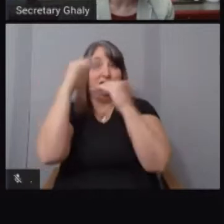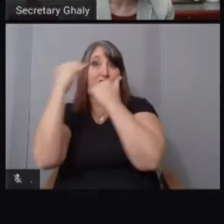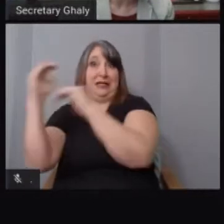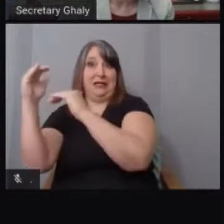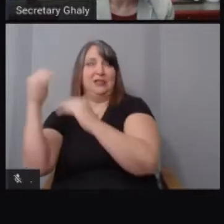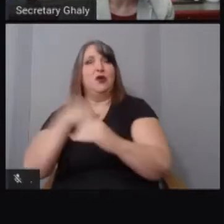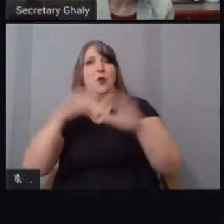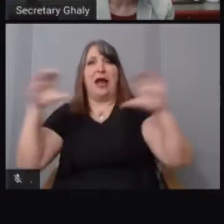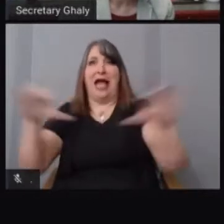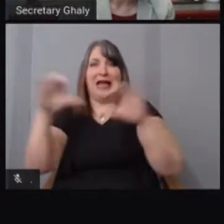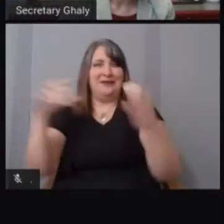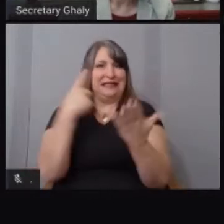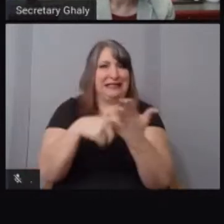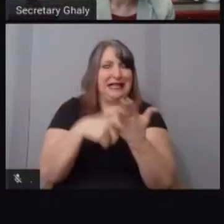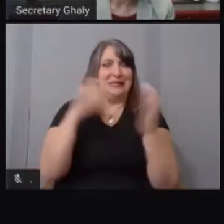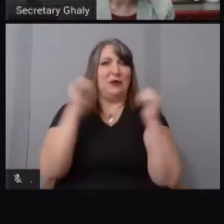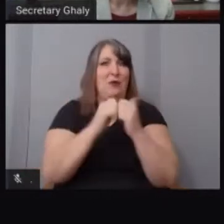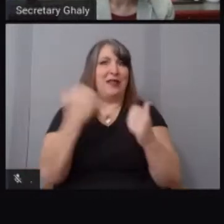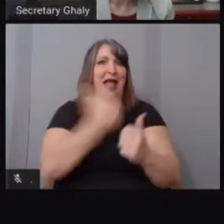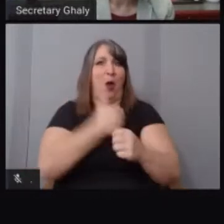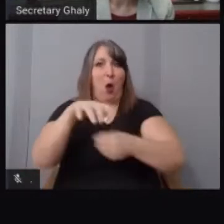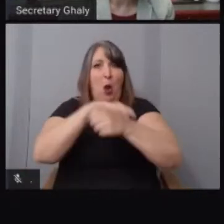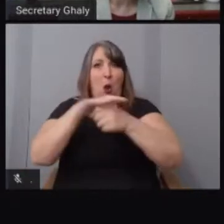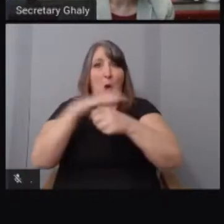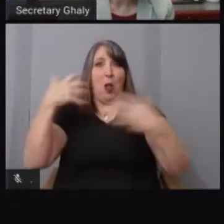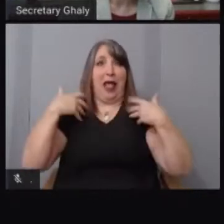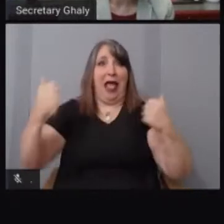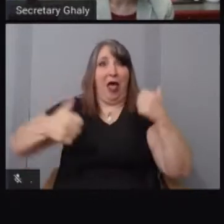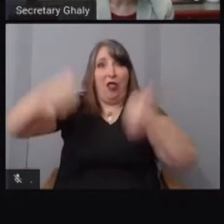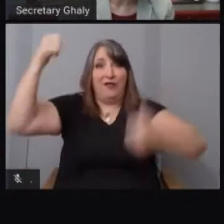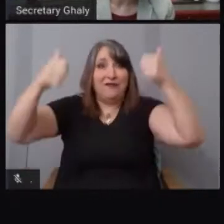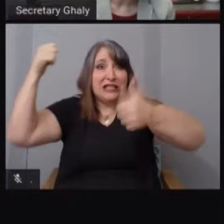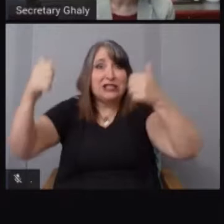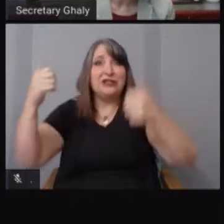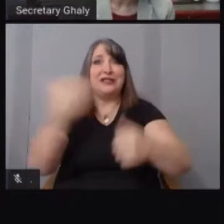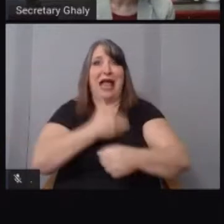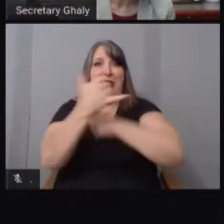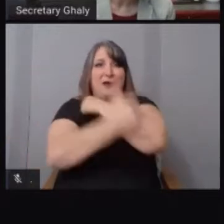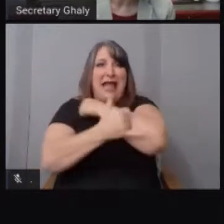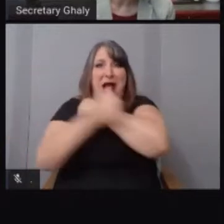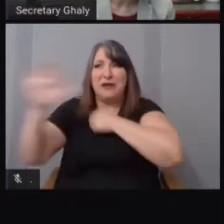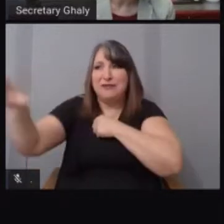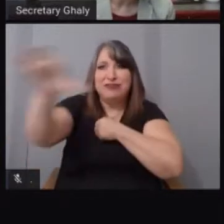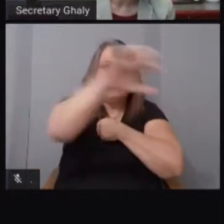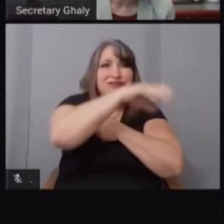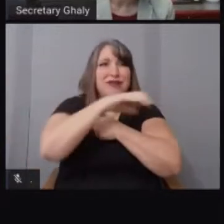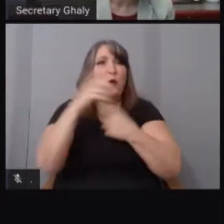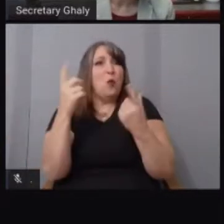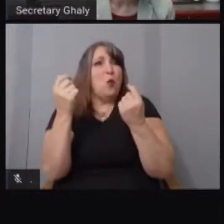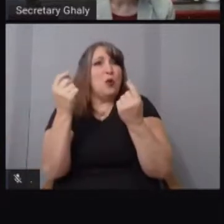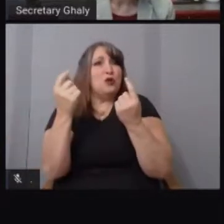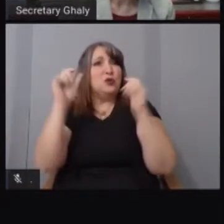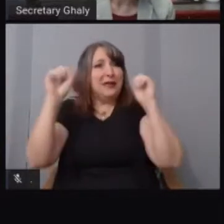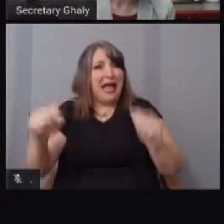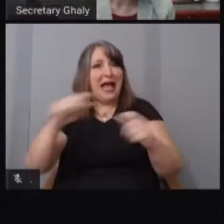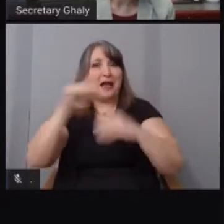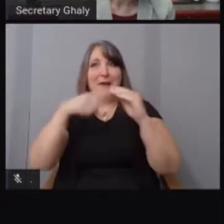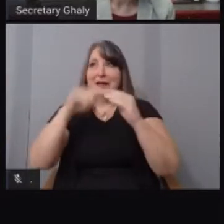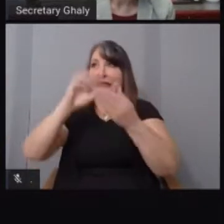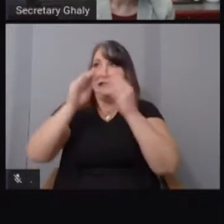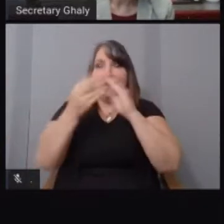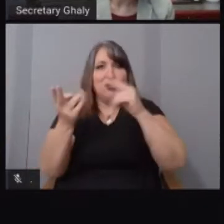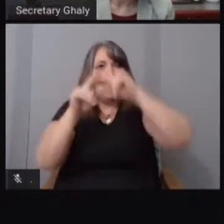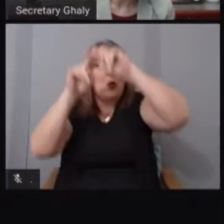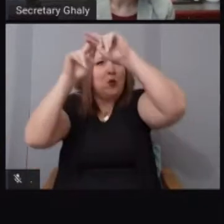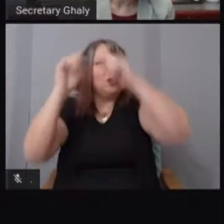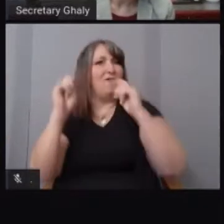health officials and our counties and internally to determine what we can do about this rapid rate of rise and